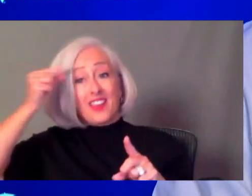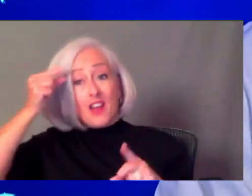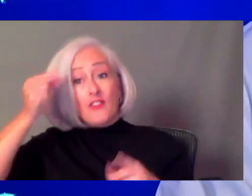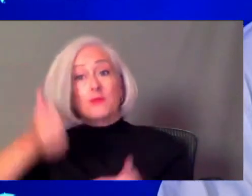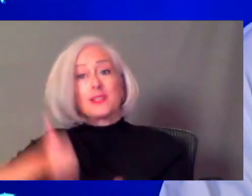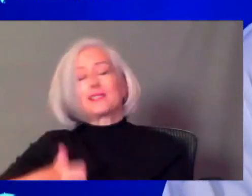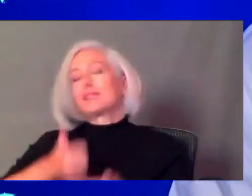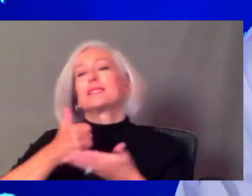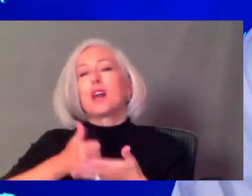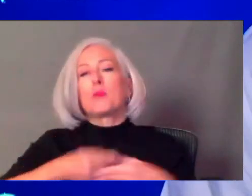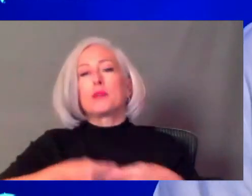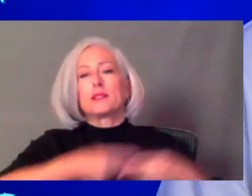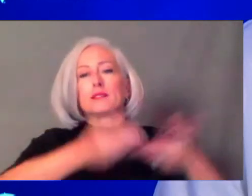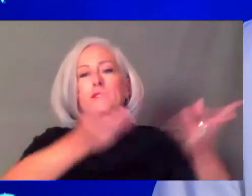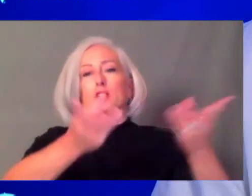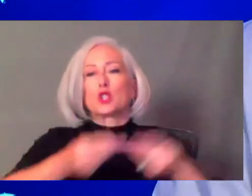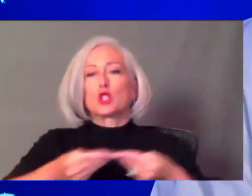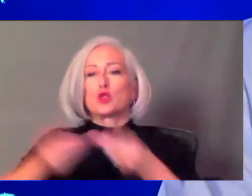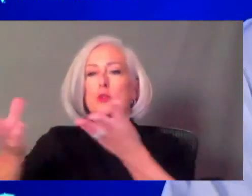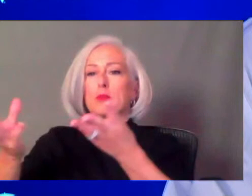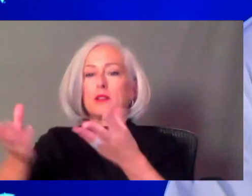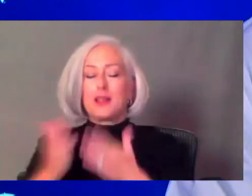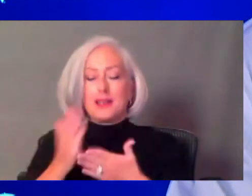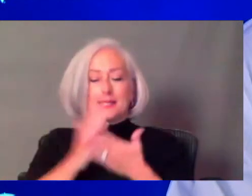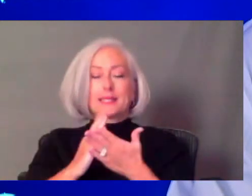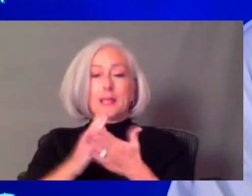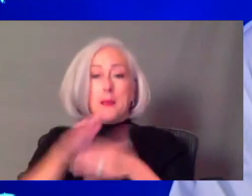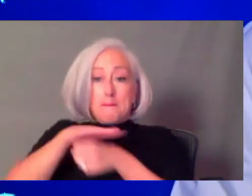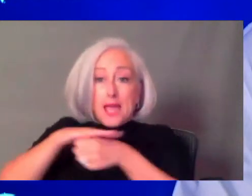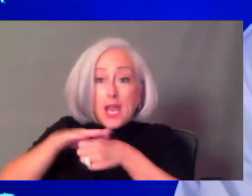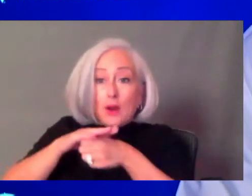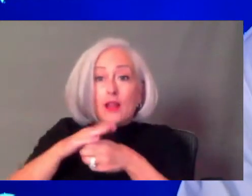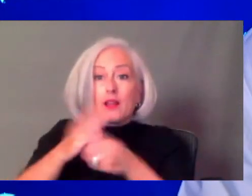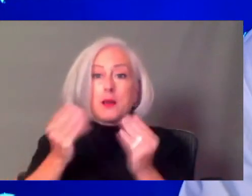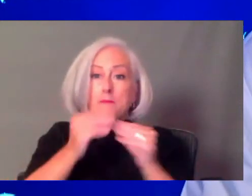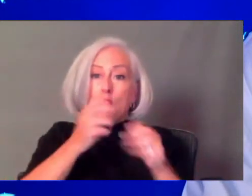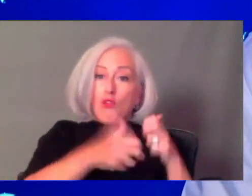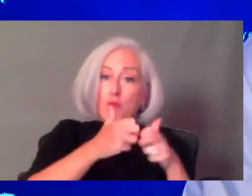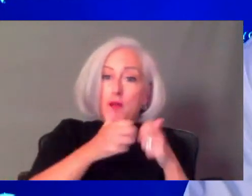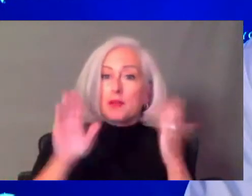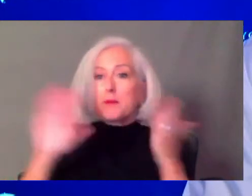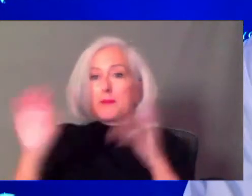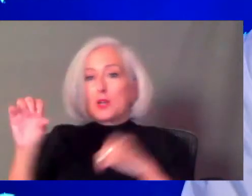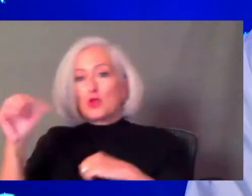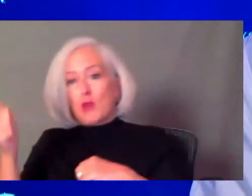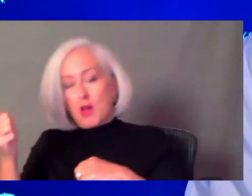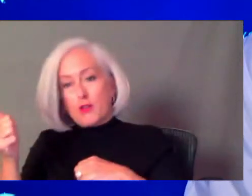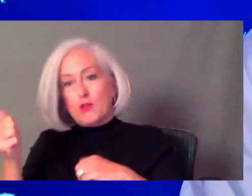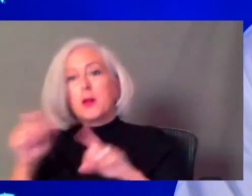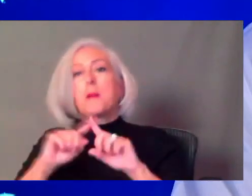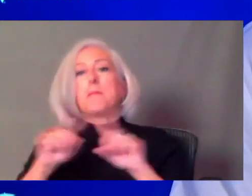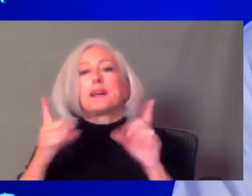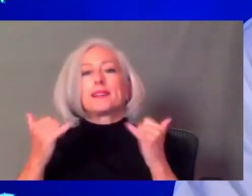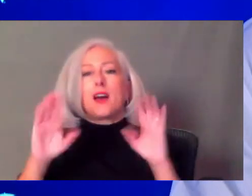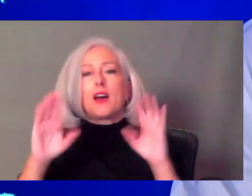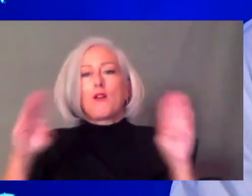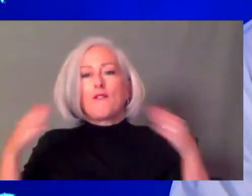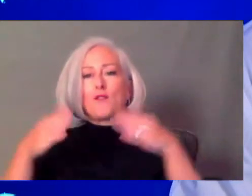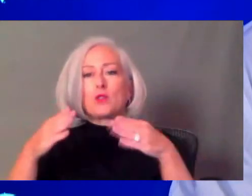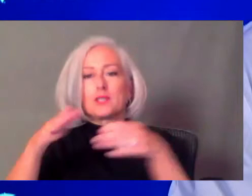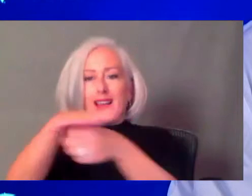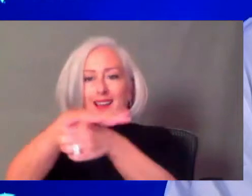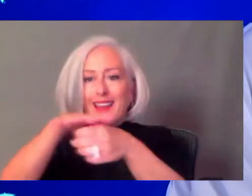they can't get you in, you can call us. We can help direct you. Truman Medical Center has a big monoclonal antibody infusion on the Missouri side program.